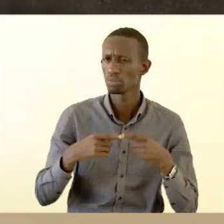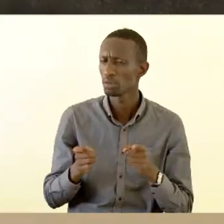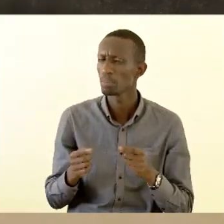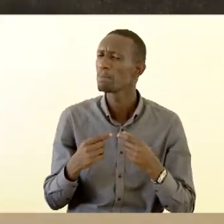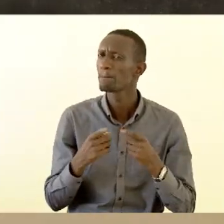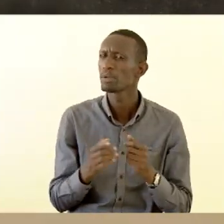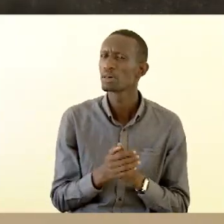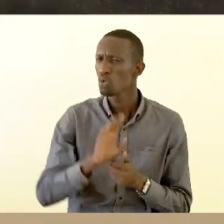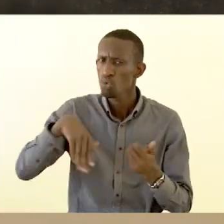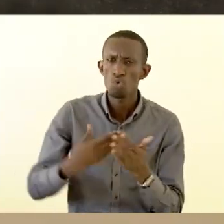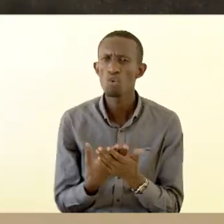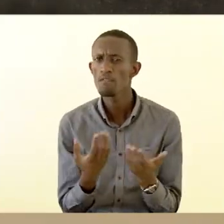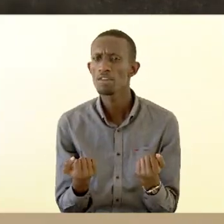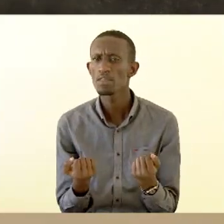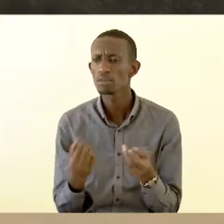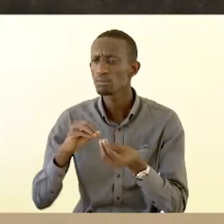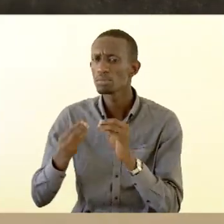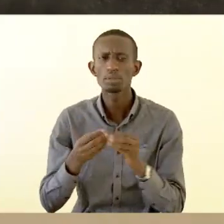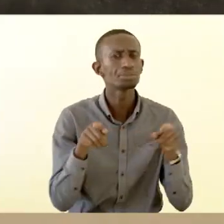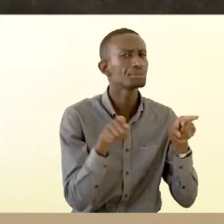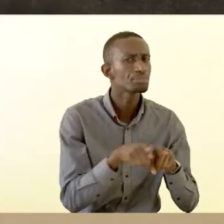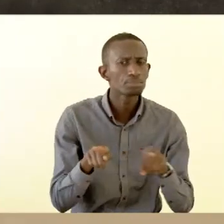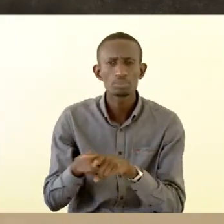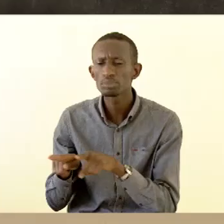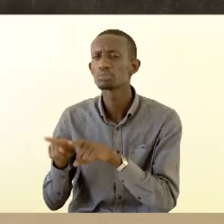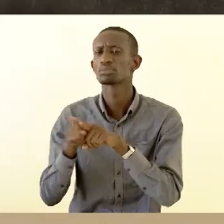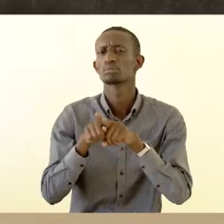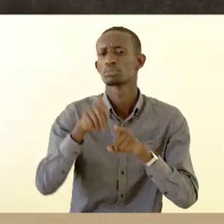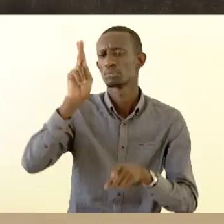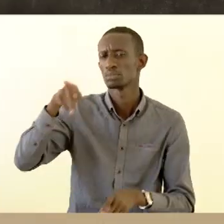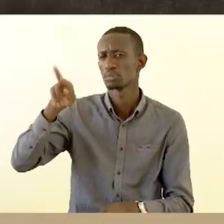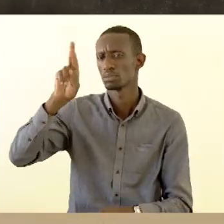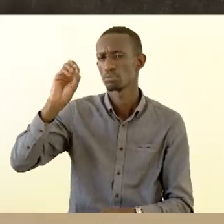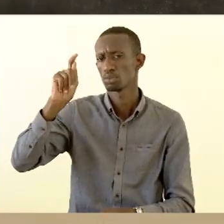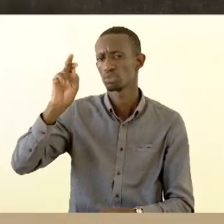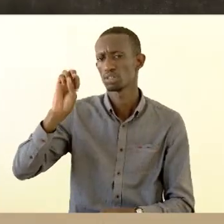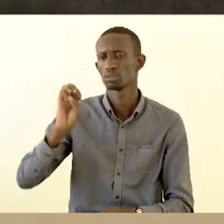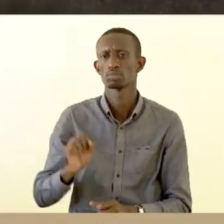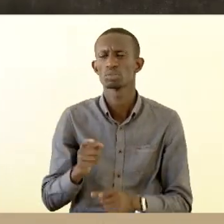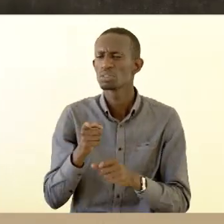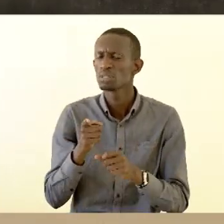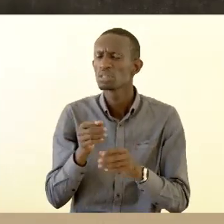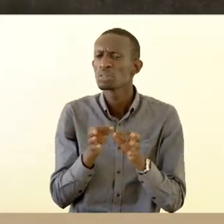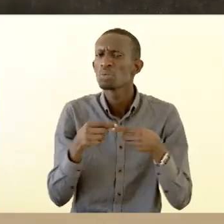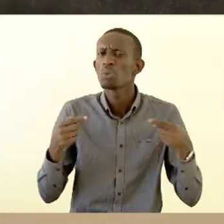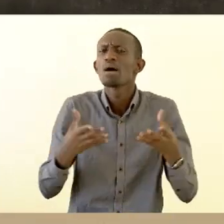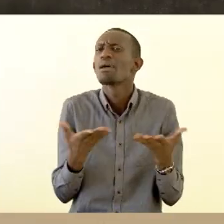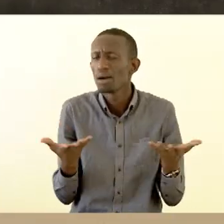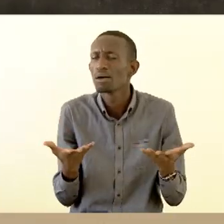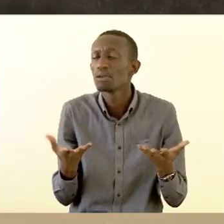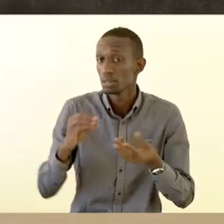should always have the same number of protons. But what we have seen that can be different is the number of